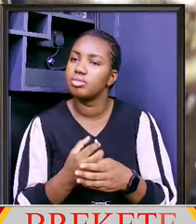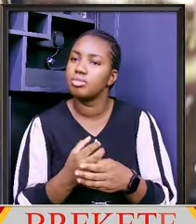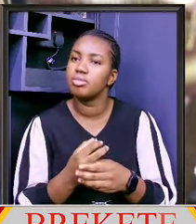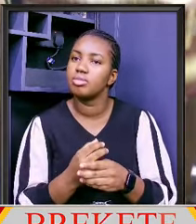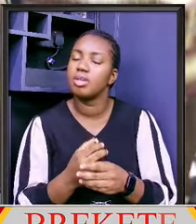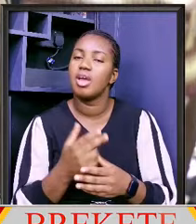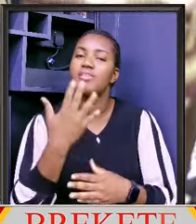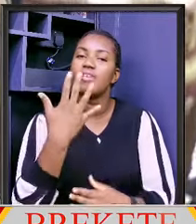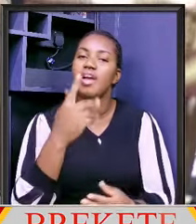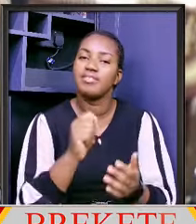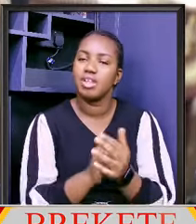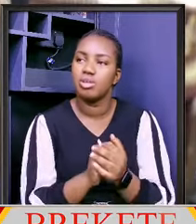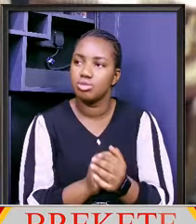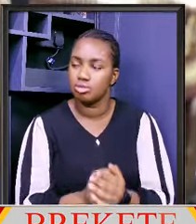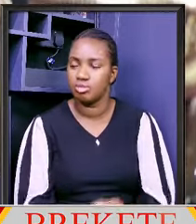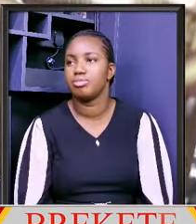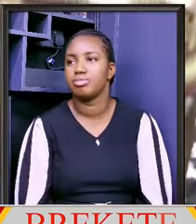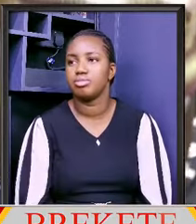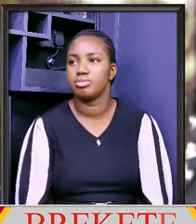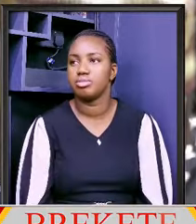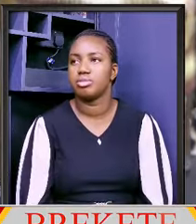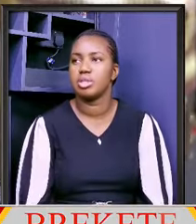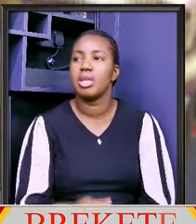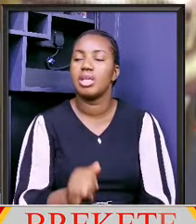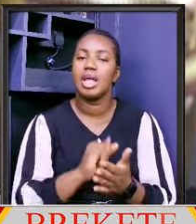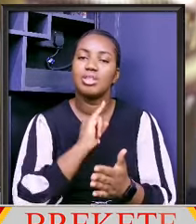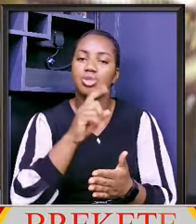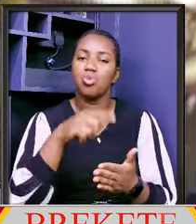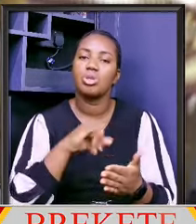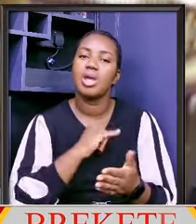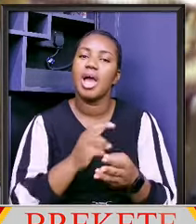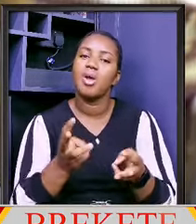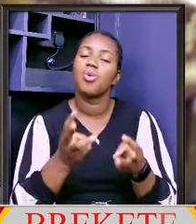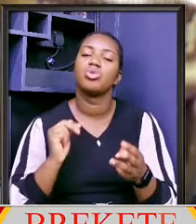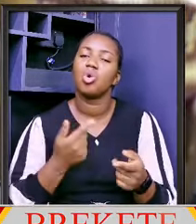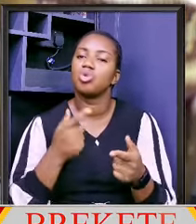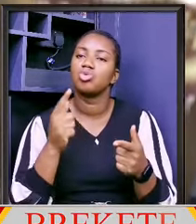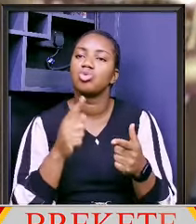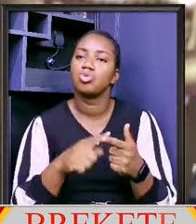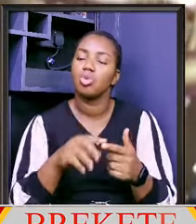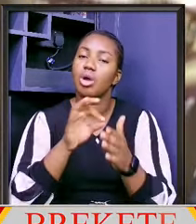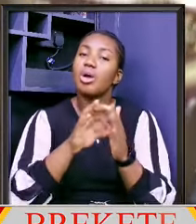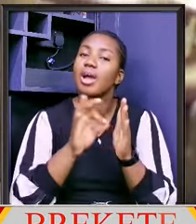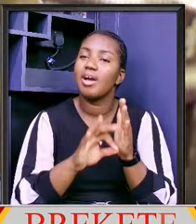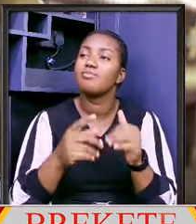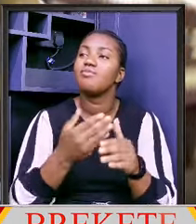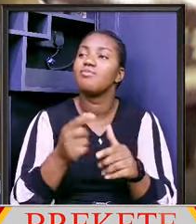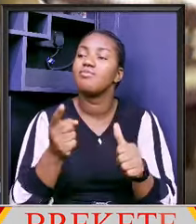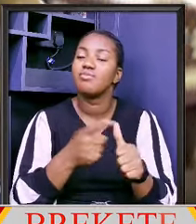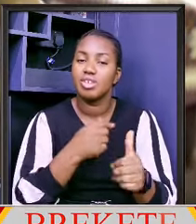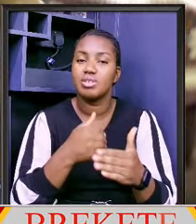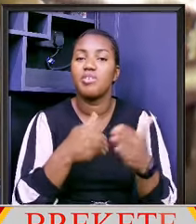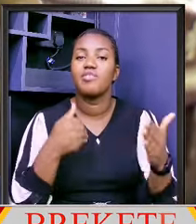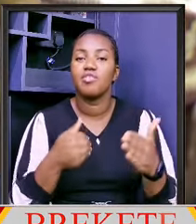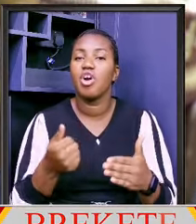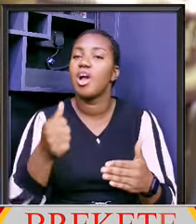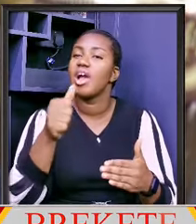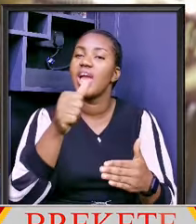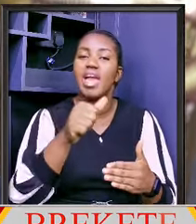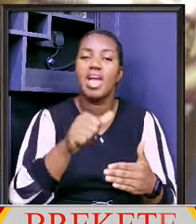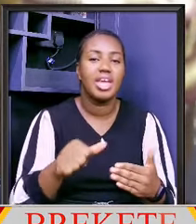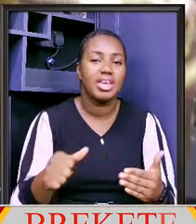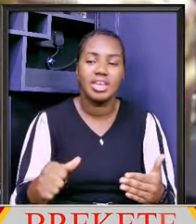5,000. Yeah? 5,000. Now, which thing I won't make with total first before any deduction? Yeah. We are